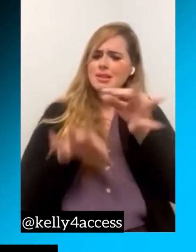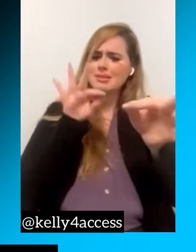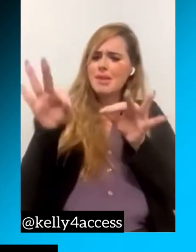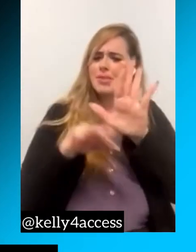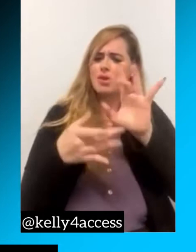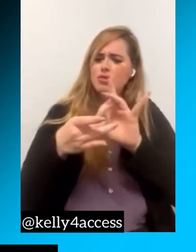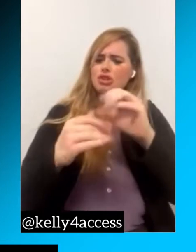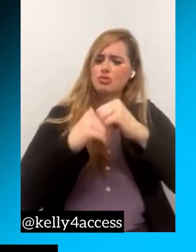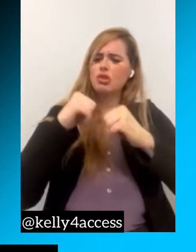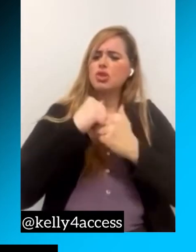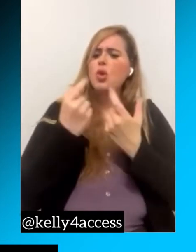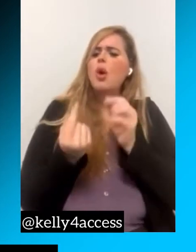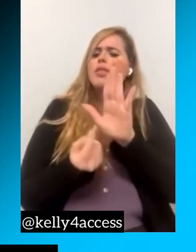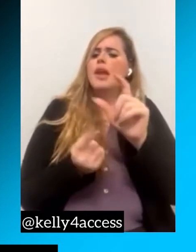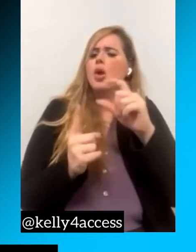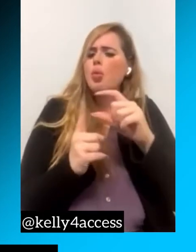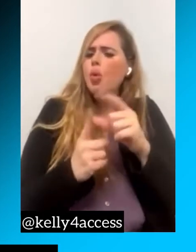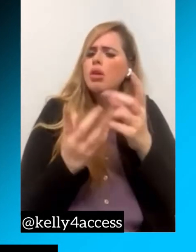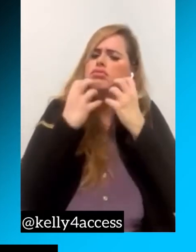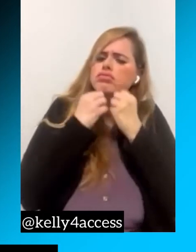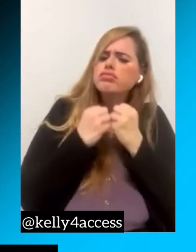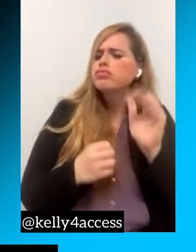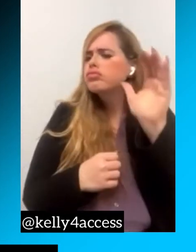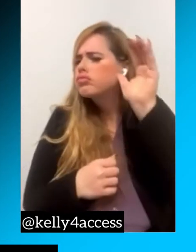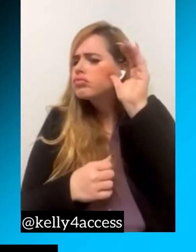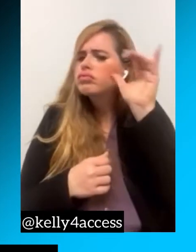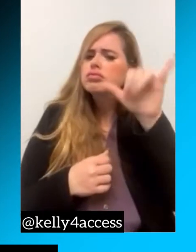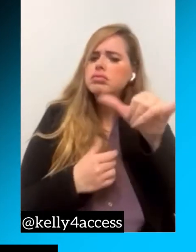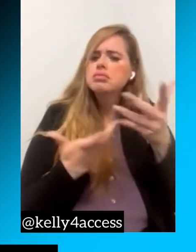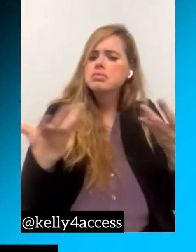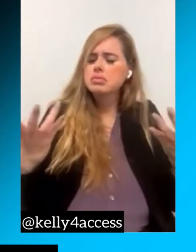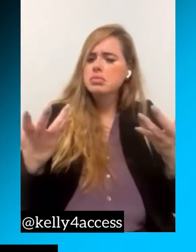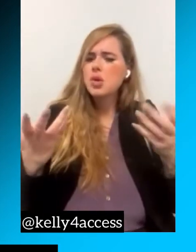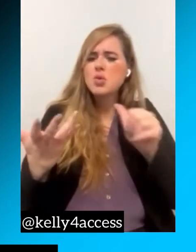use and how they refer to each other.